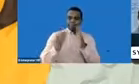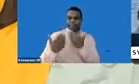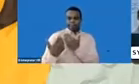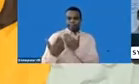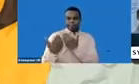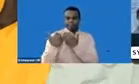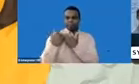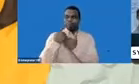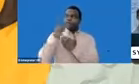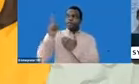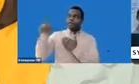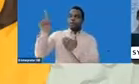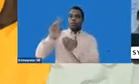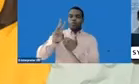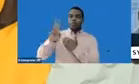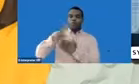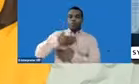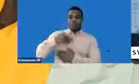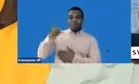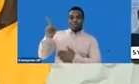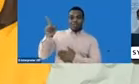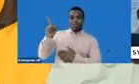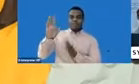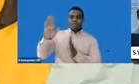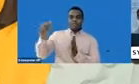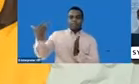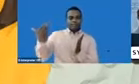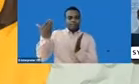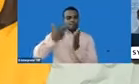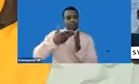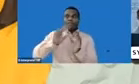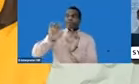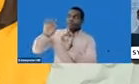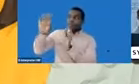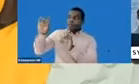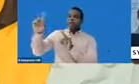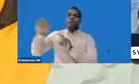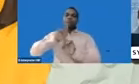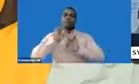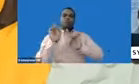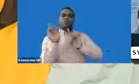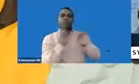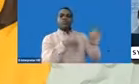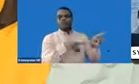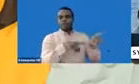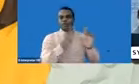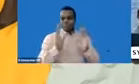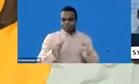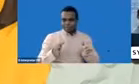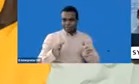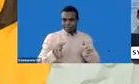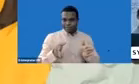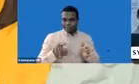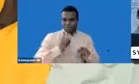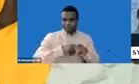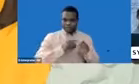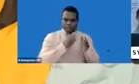react to the feedback within a reasonable period of time, if I remember well, the legal text. But